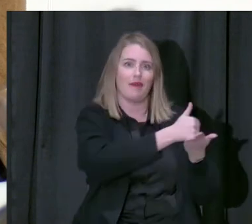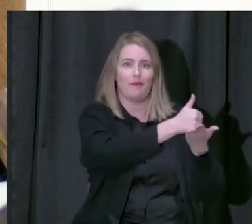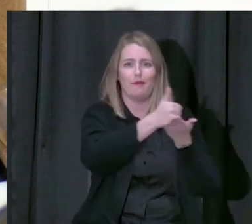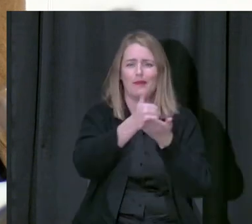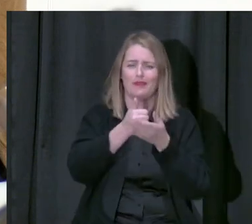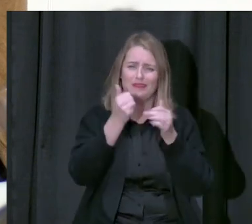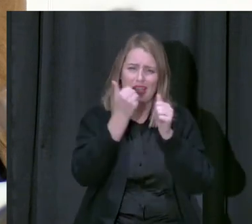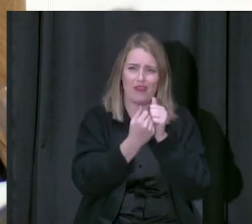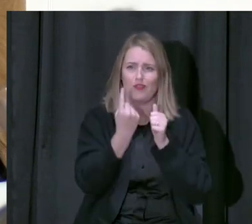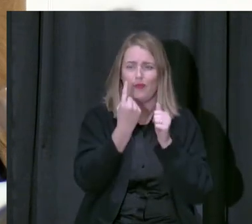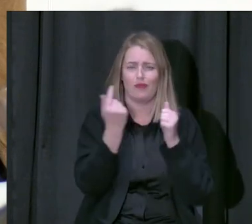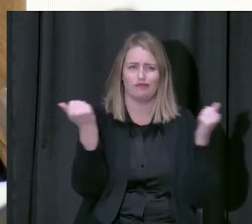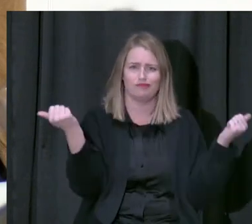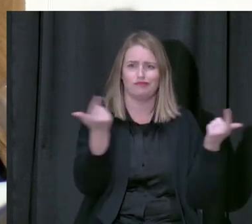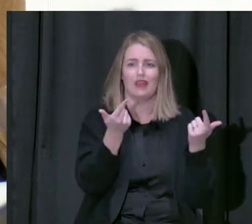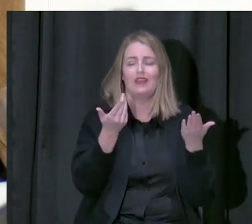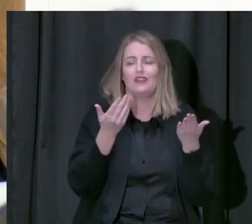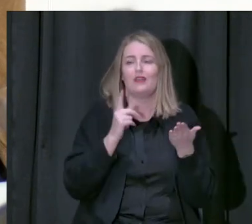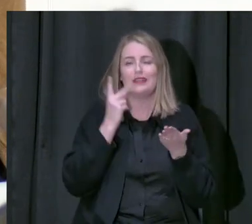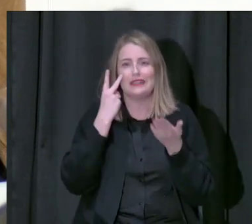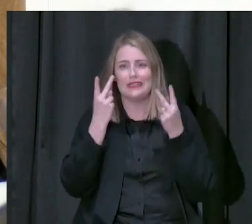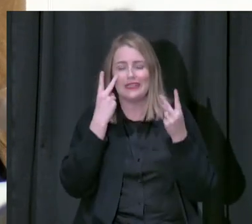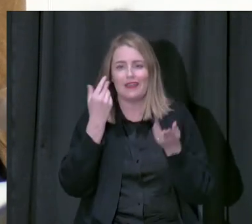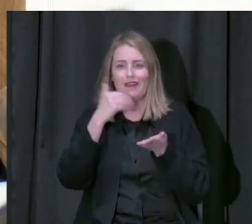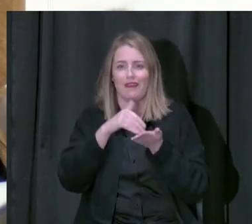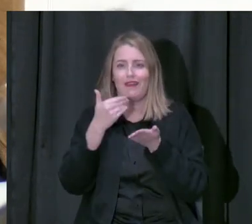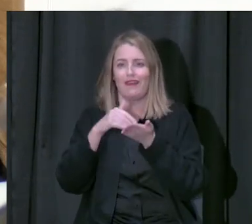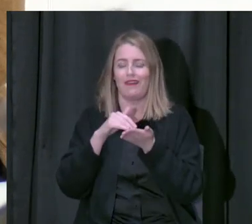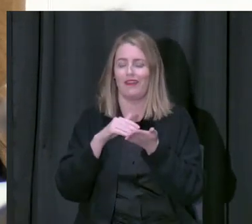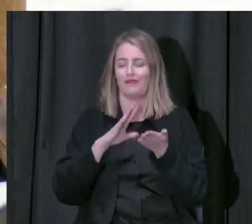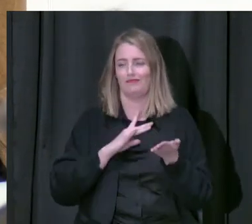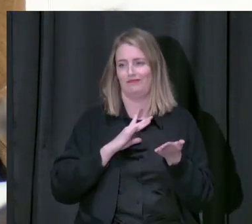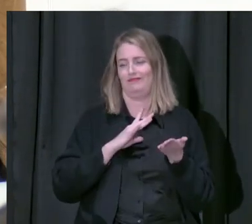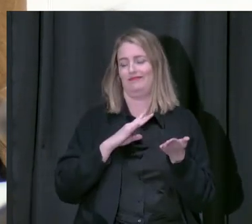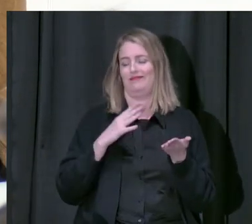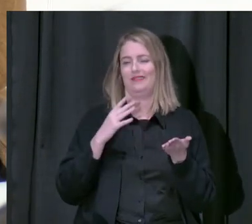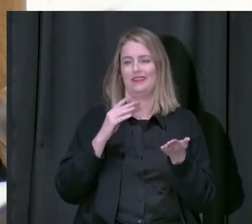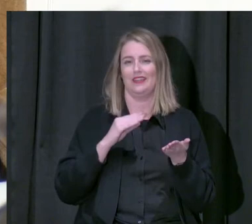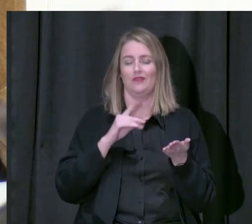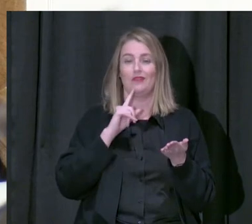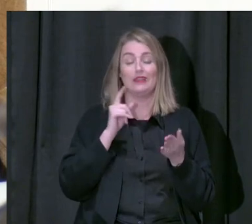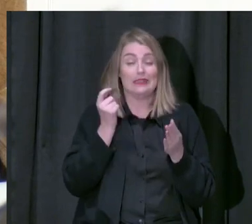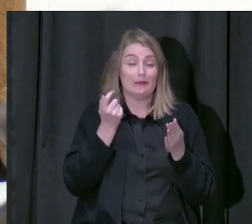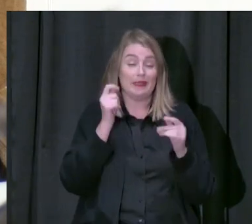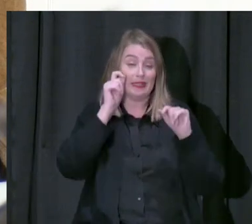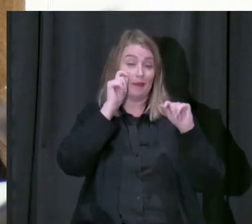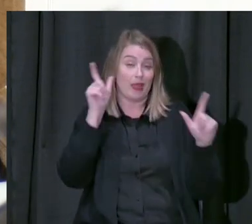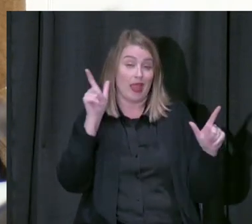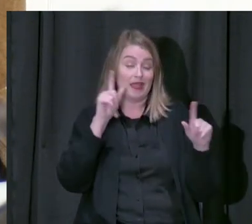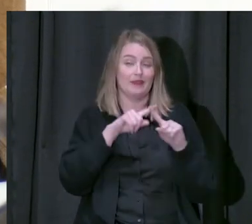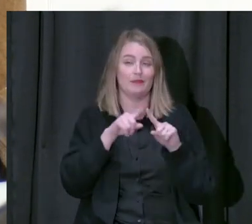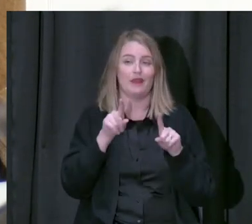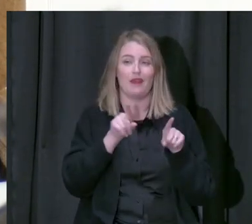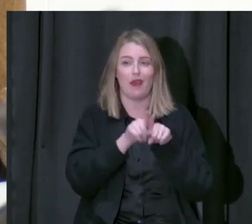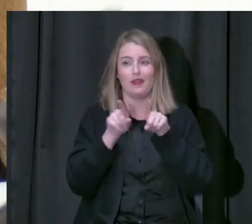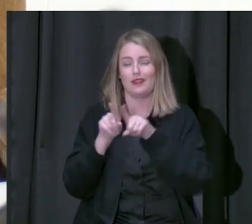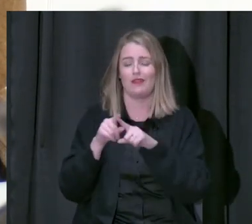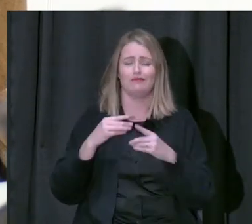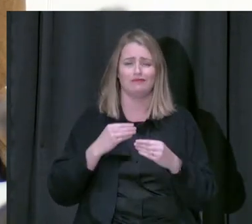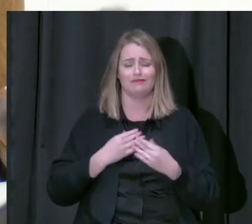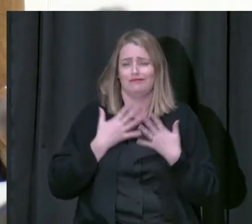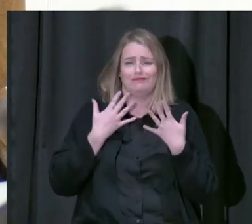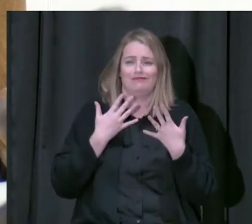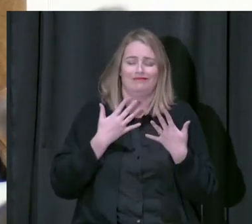So seeing that over and over again, I guess it's a little bit surprising and also very, you know, delightful